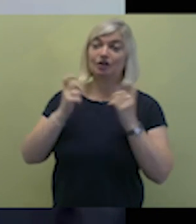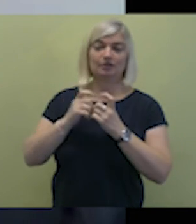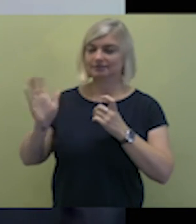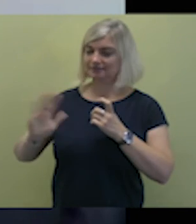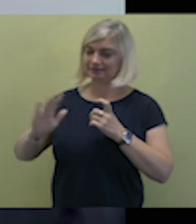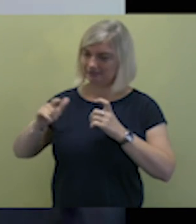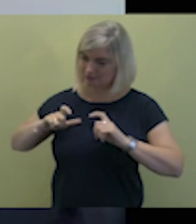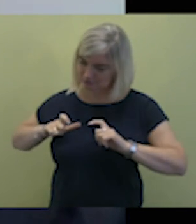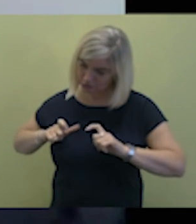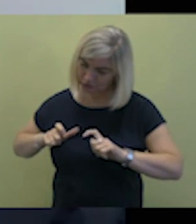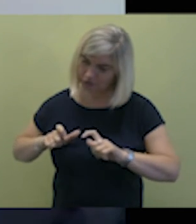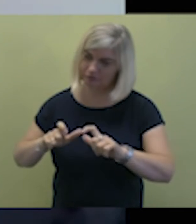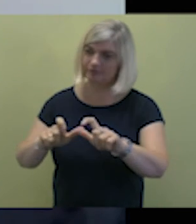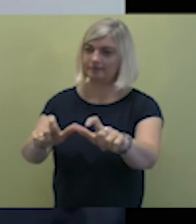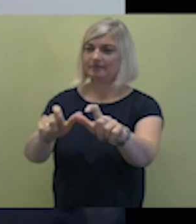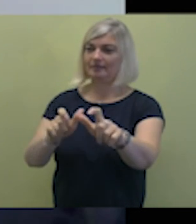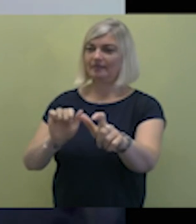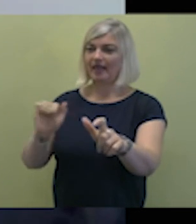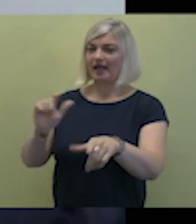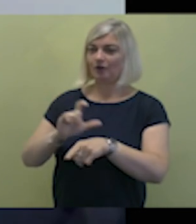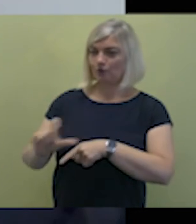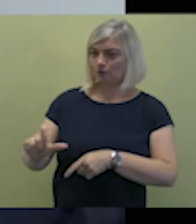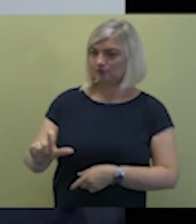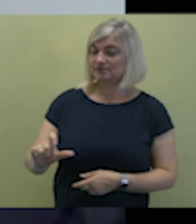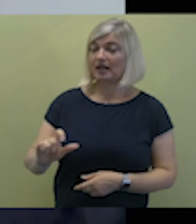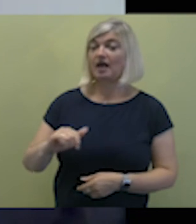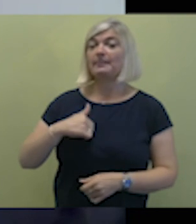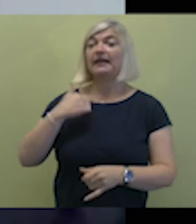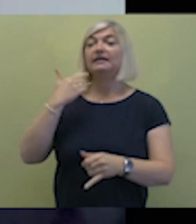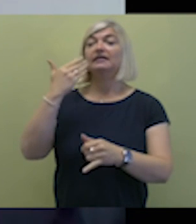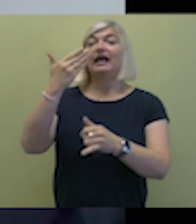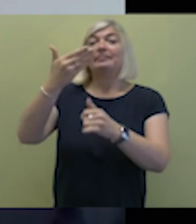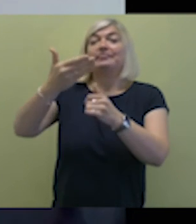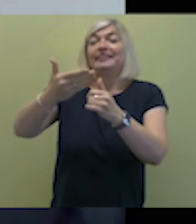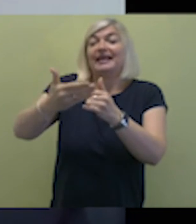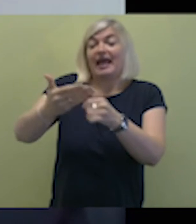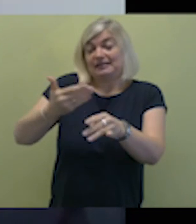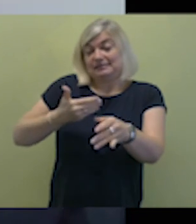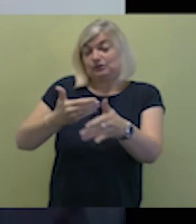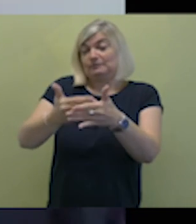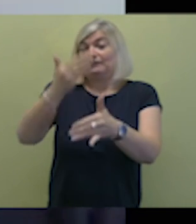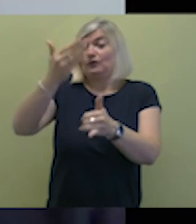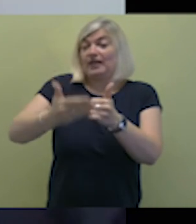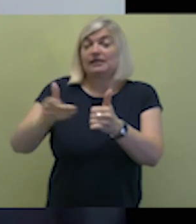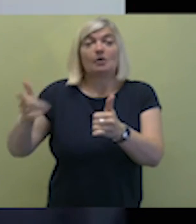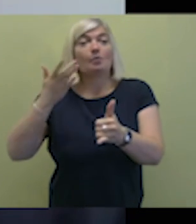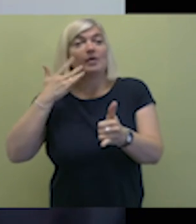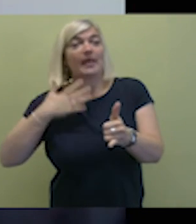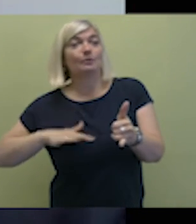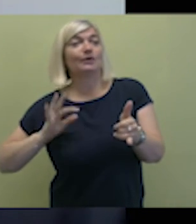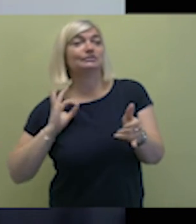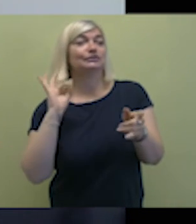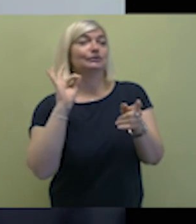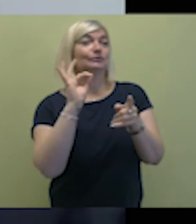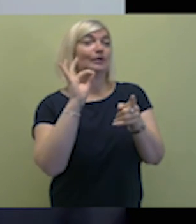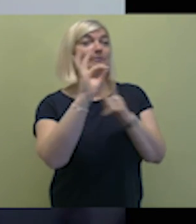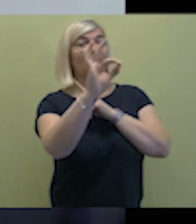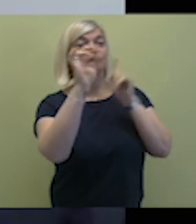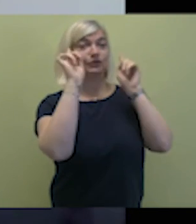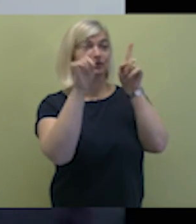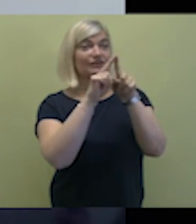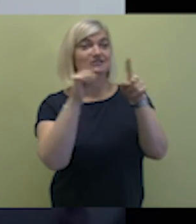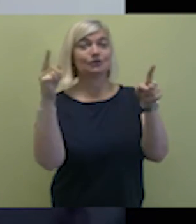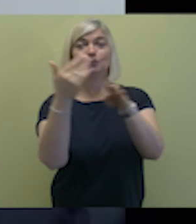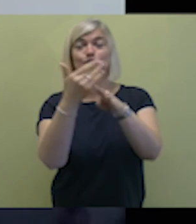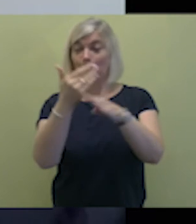once they're into college and as they become a student, and then eventually when they're going off to university or into employment,